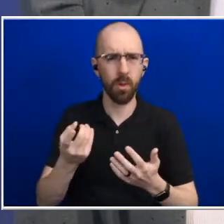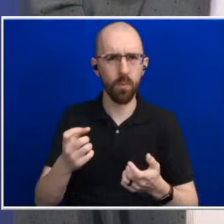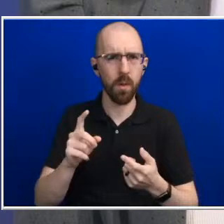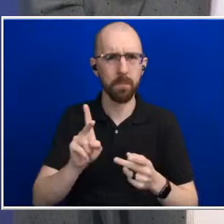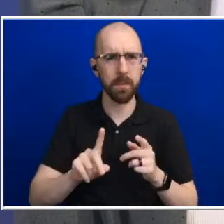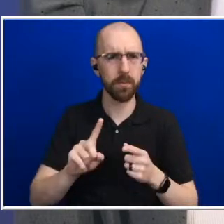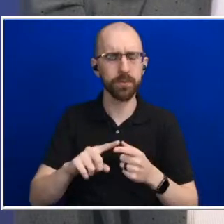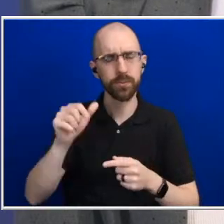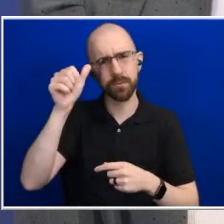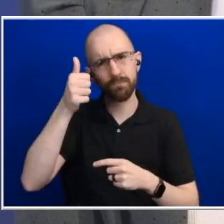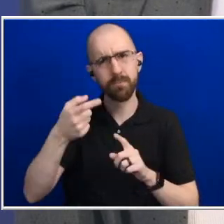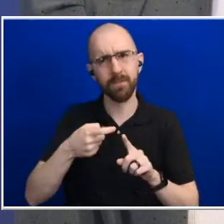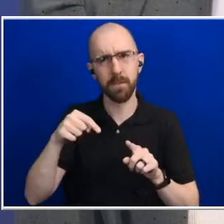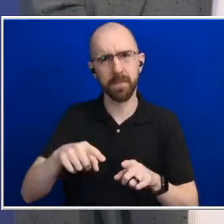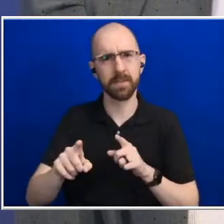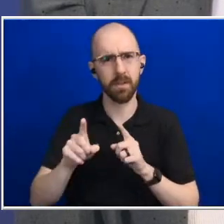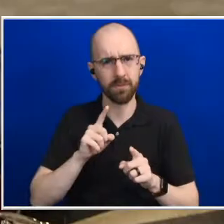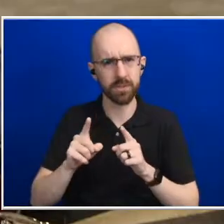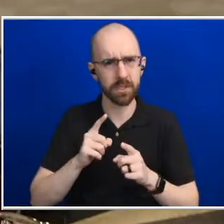conversation?